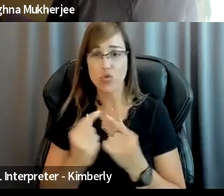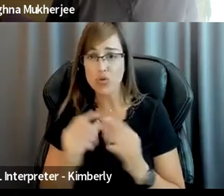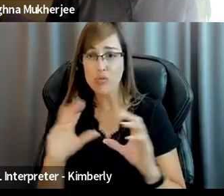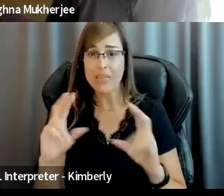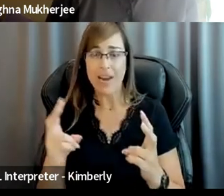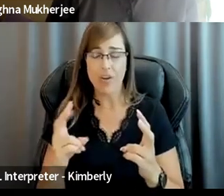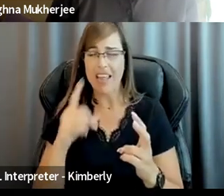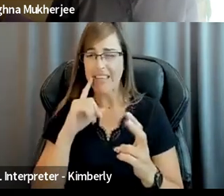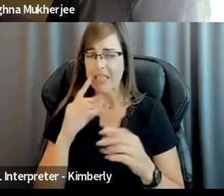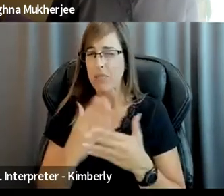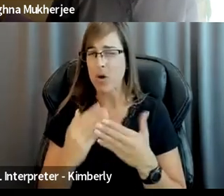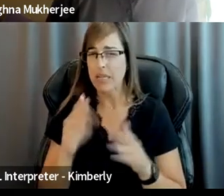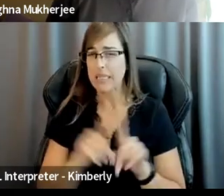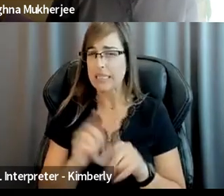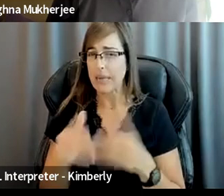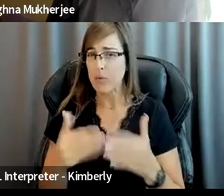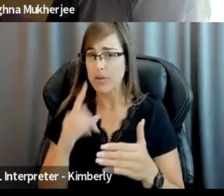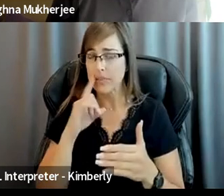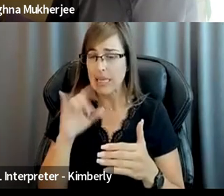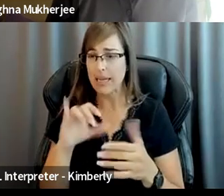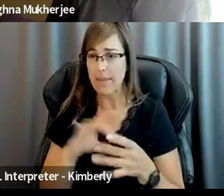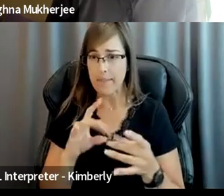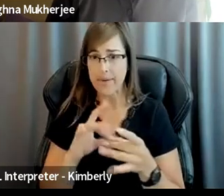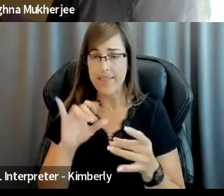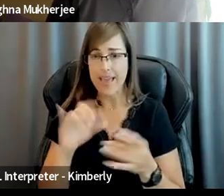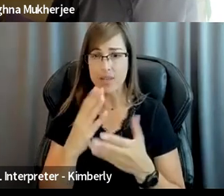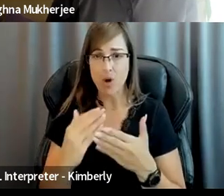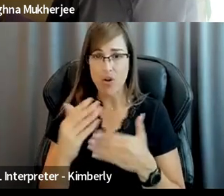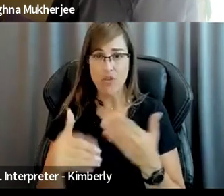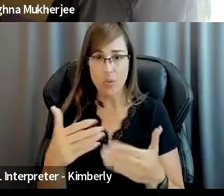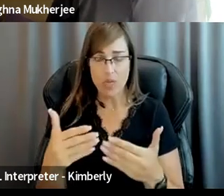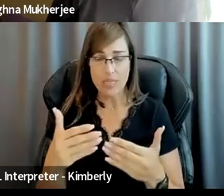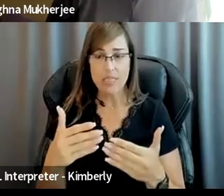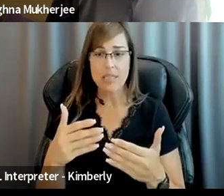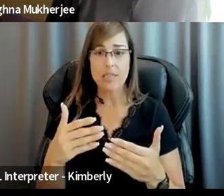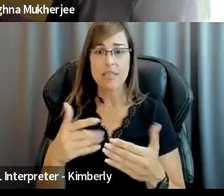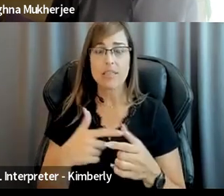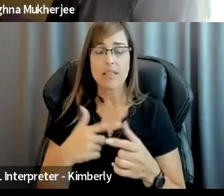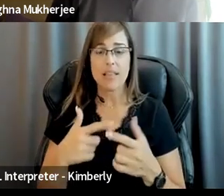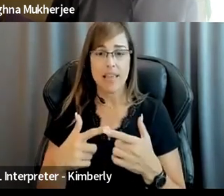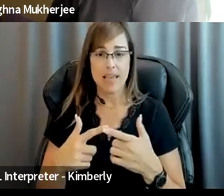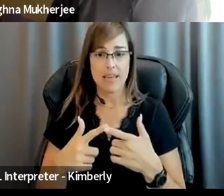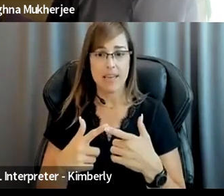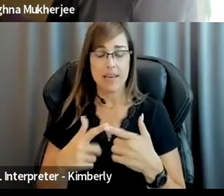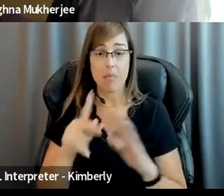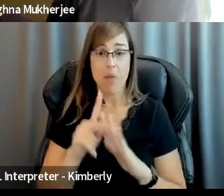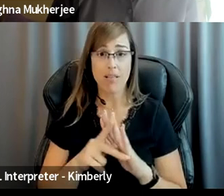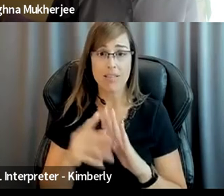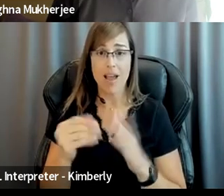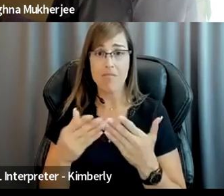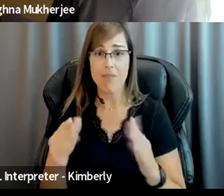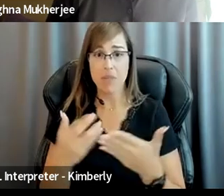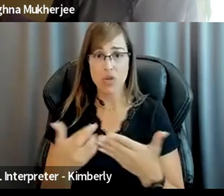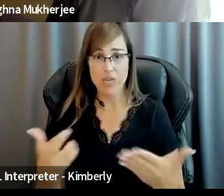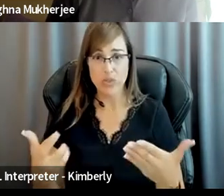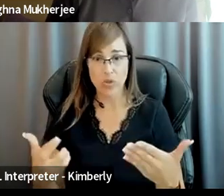process. And I also think that, as I'd mentioned, that's part of a process whereby then policy and public